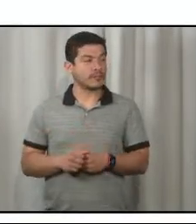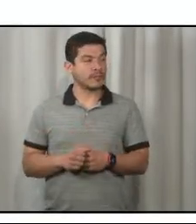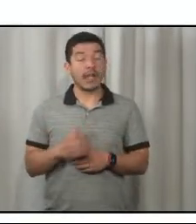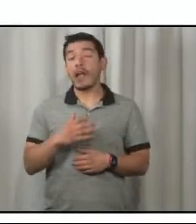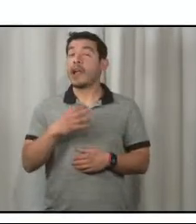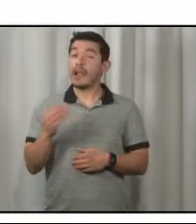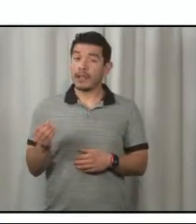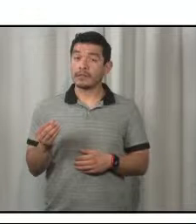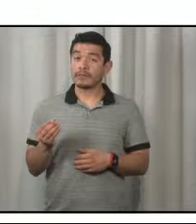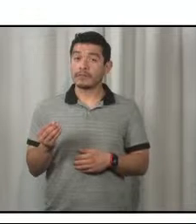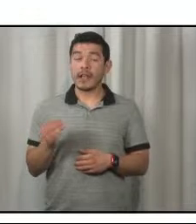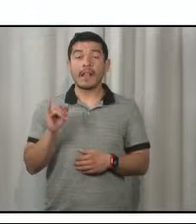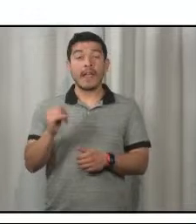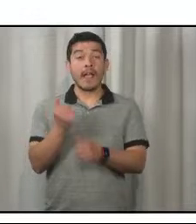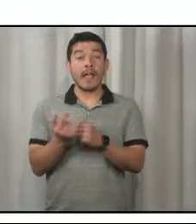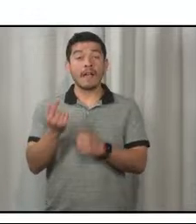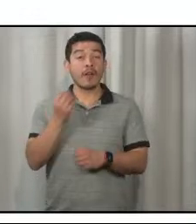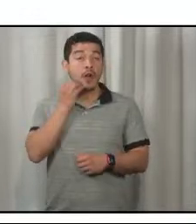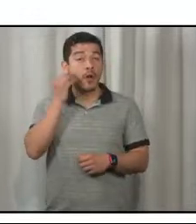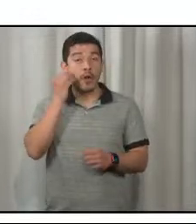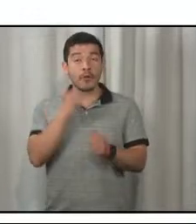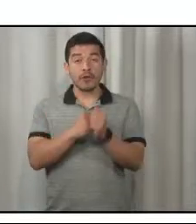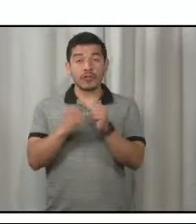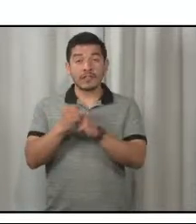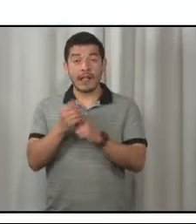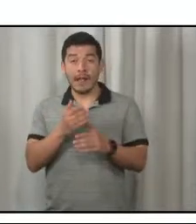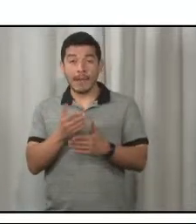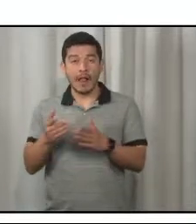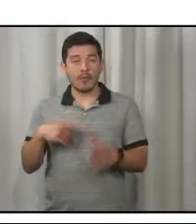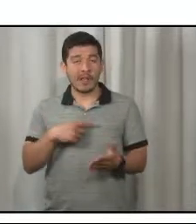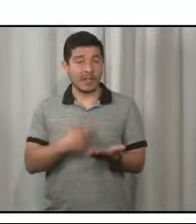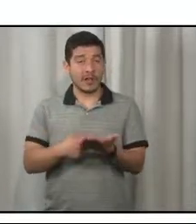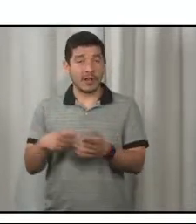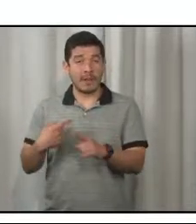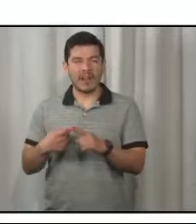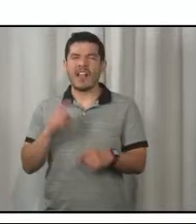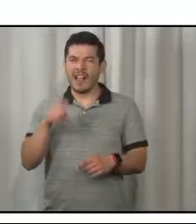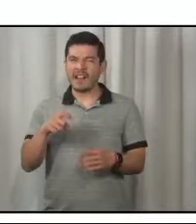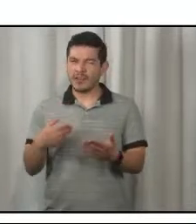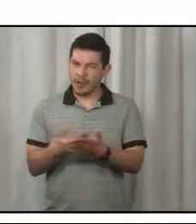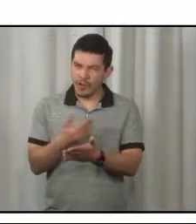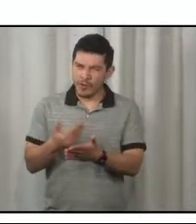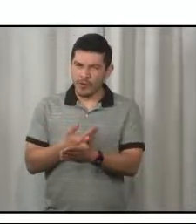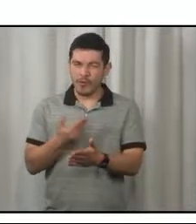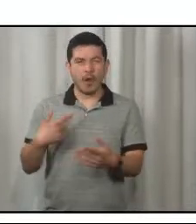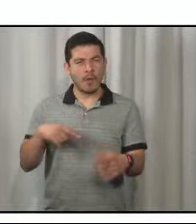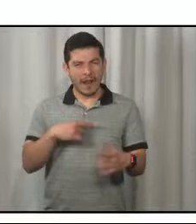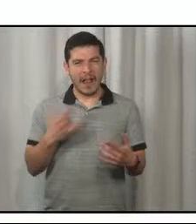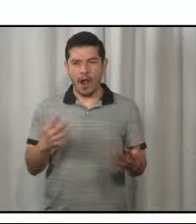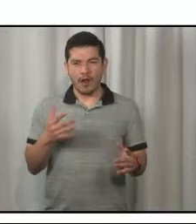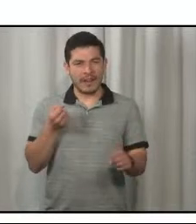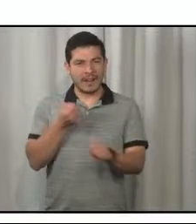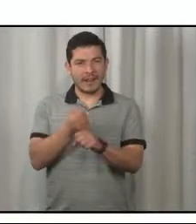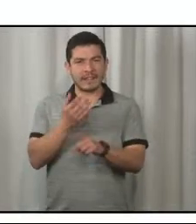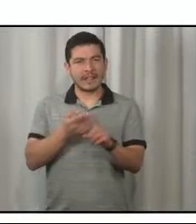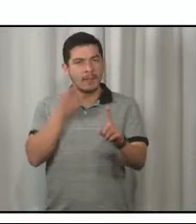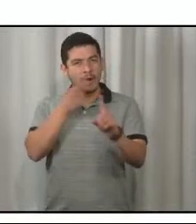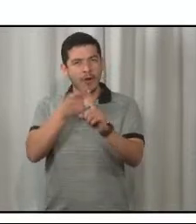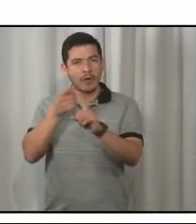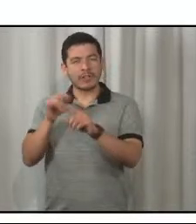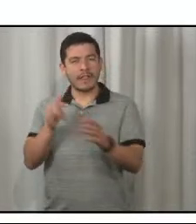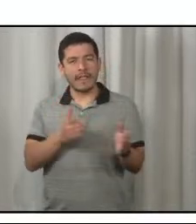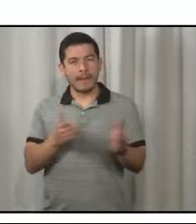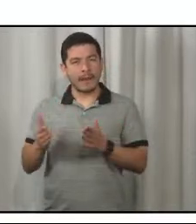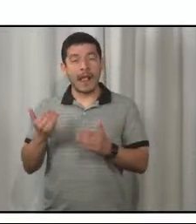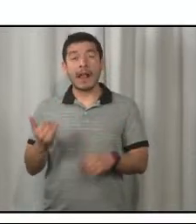And that Everyone Home strategic plan we talked about, that needs to be updated. We've actually hit some of the goals already in that plan, and so